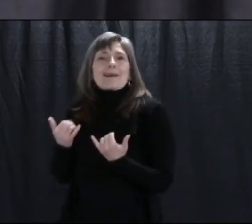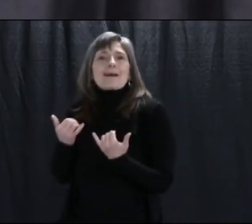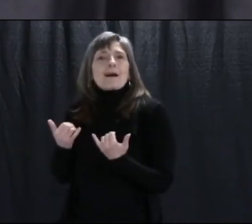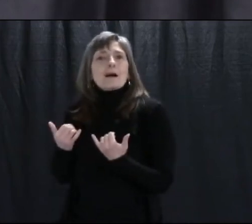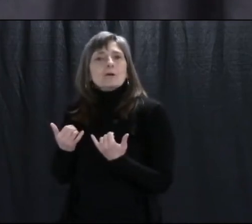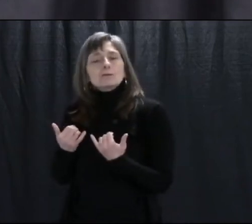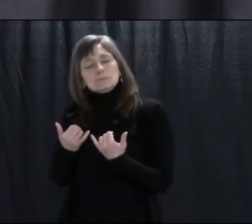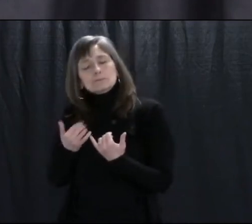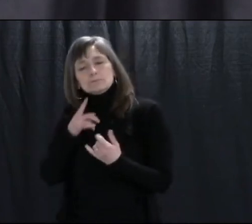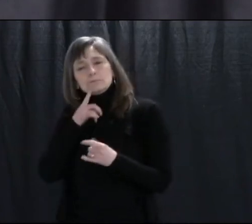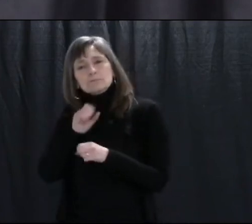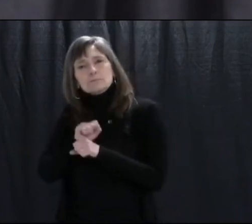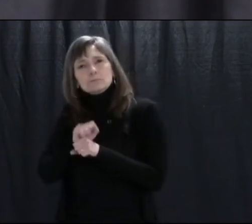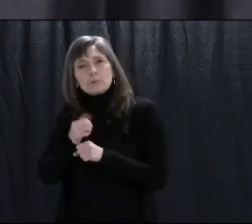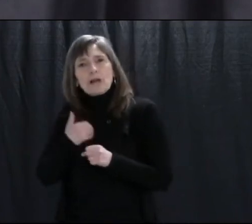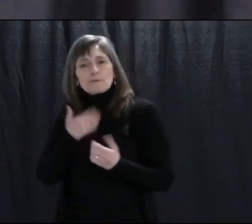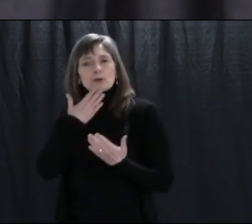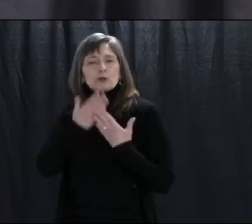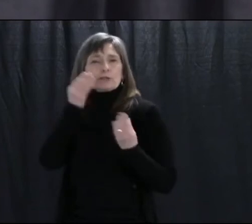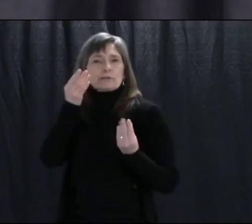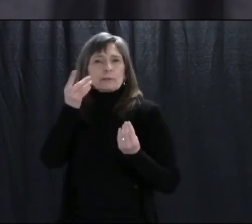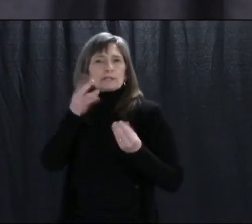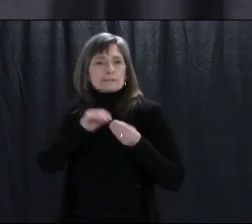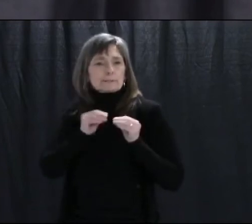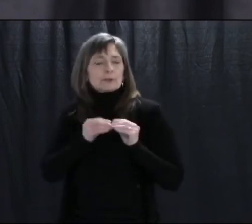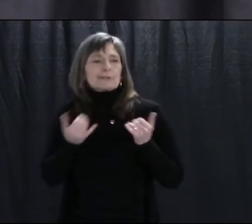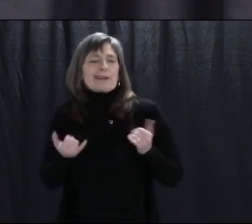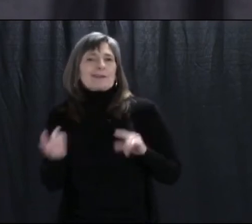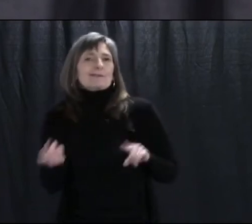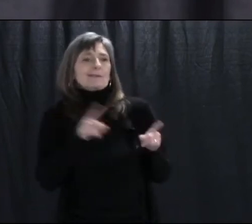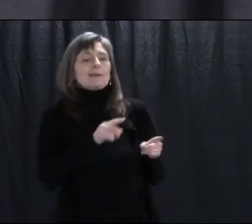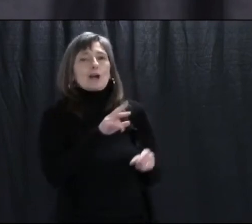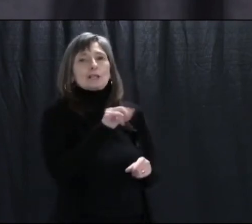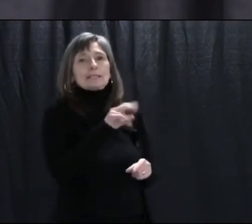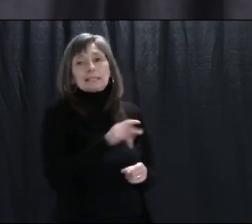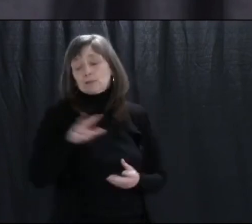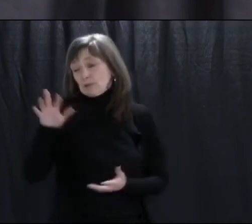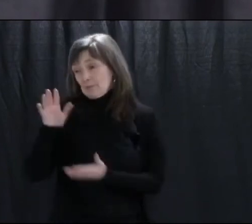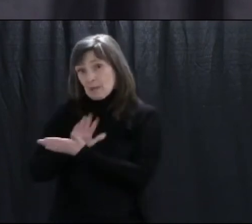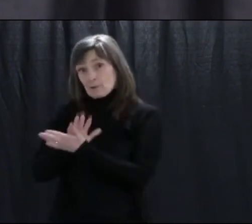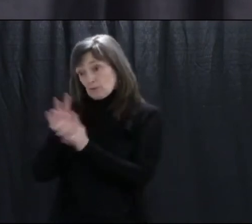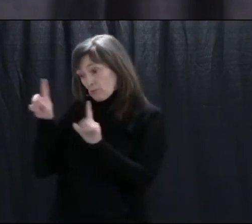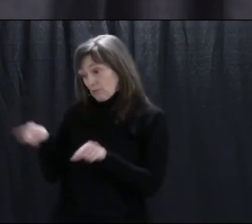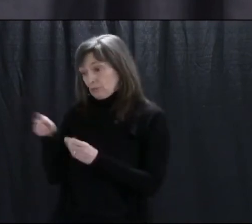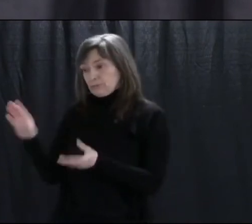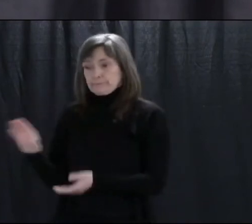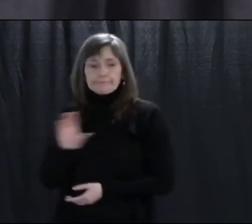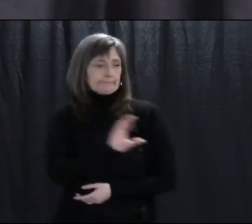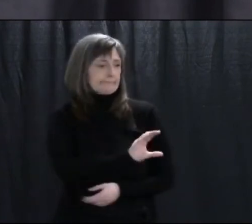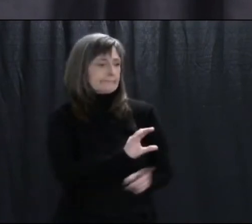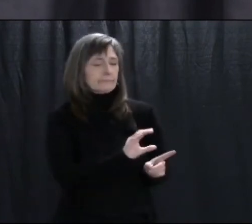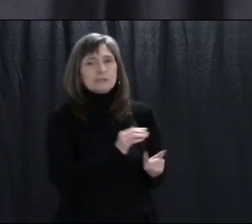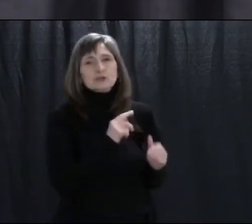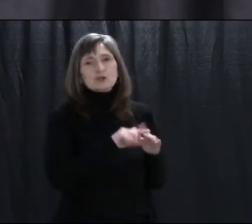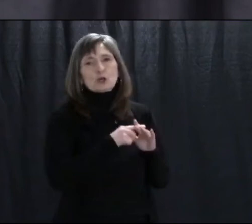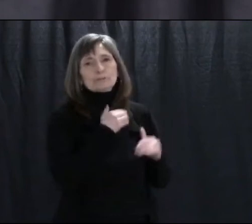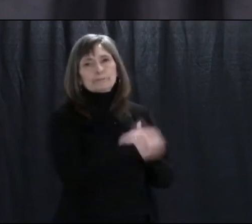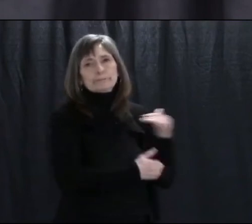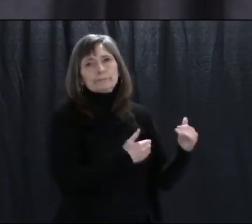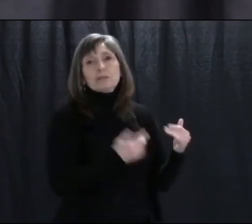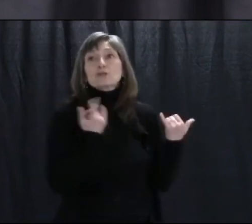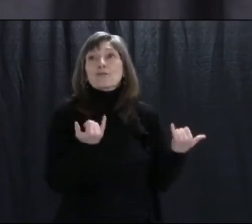reliable information and the RNC are starting to process that. So the answer to the question is no,